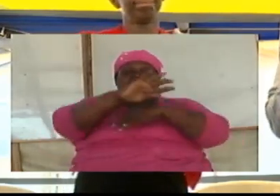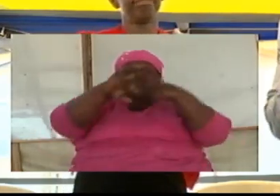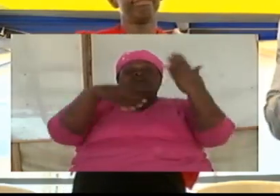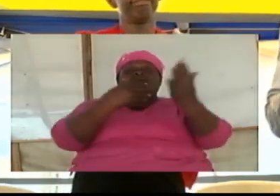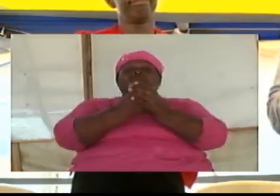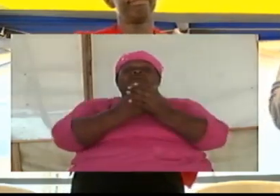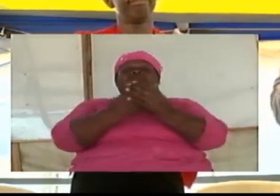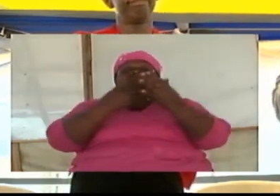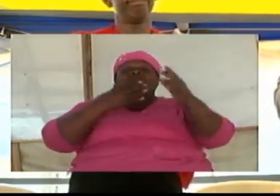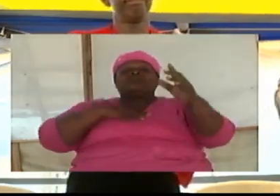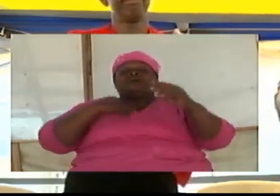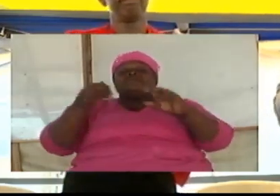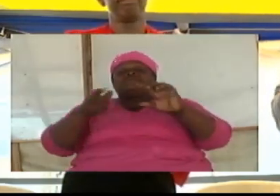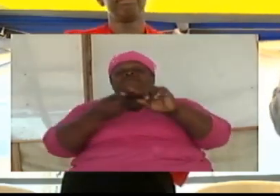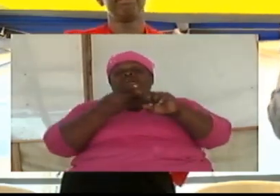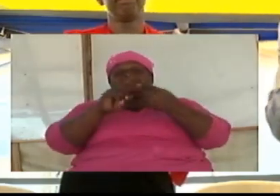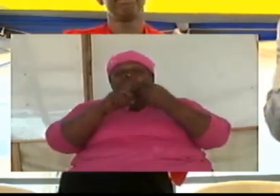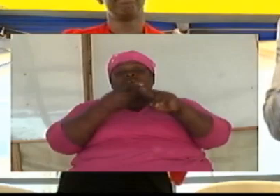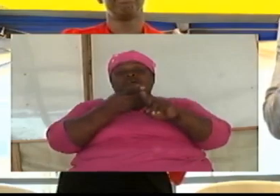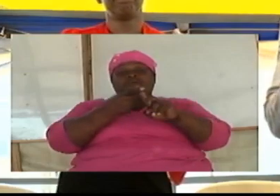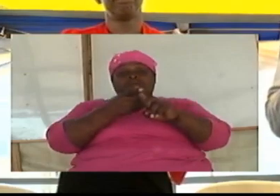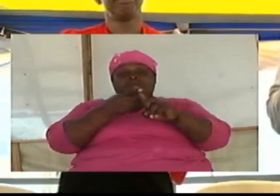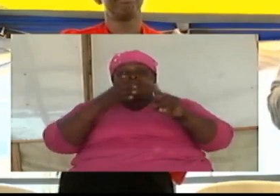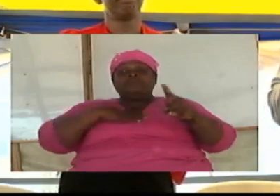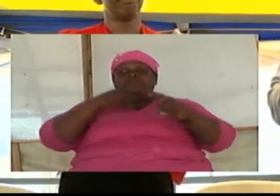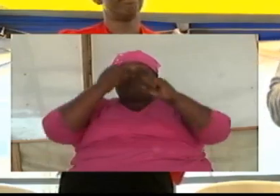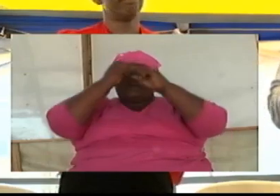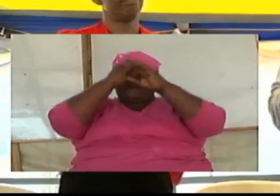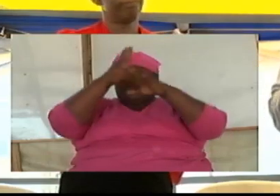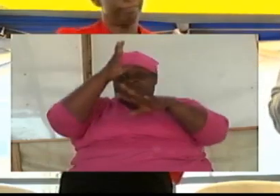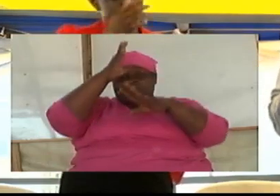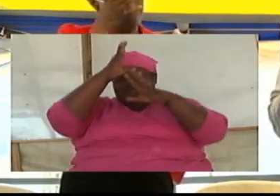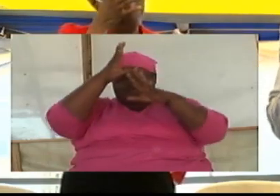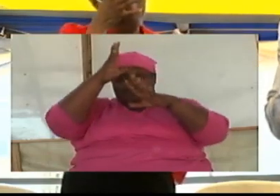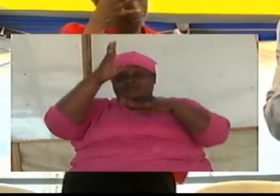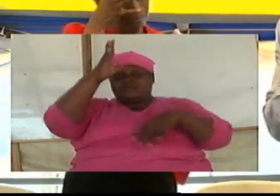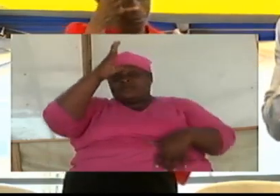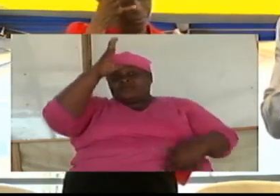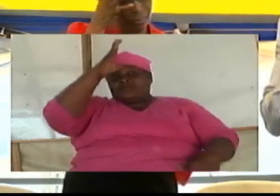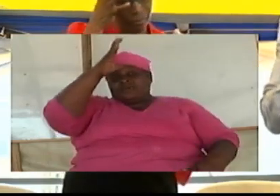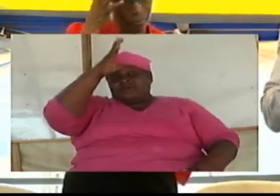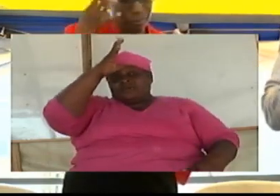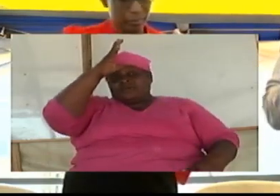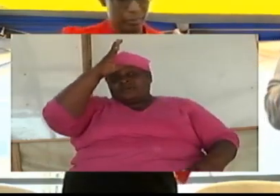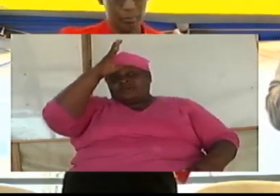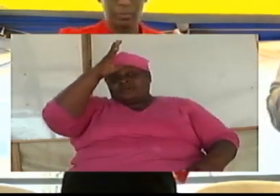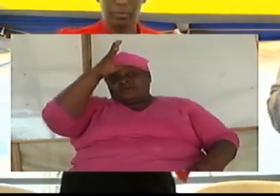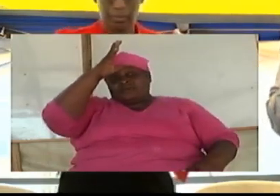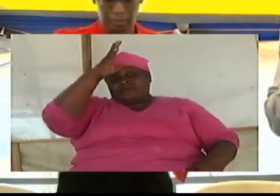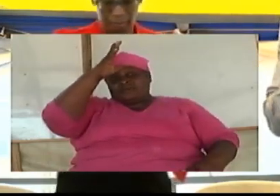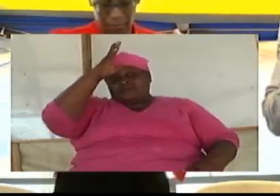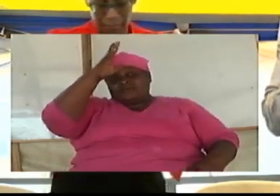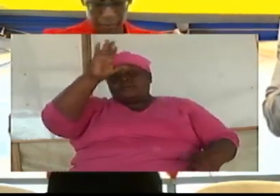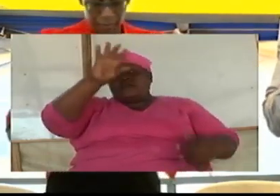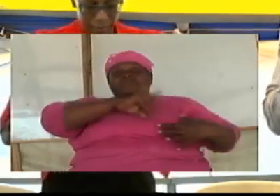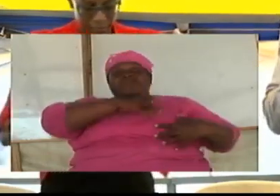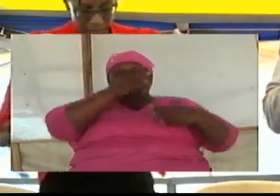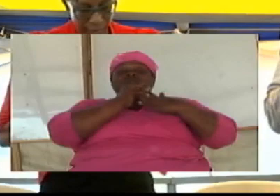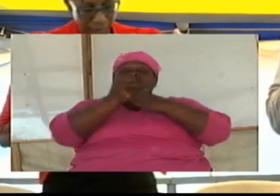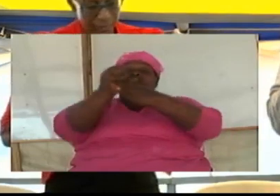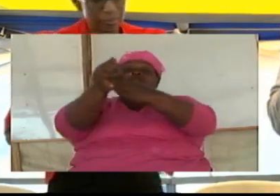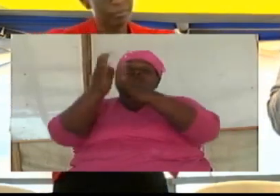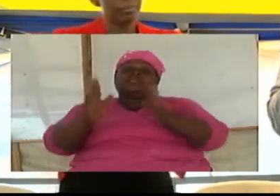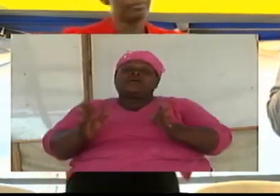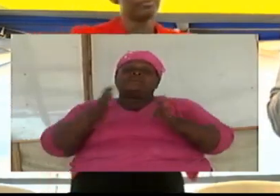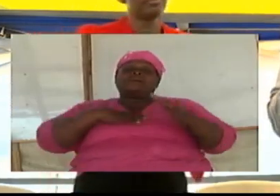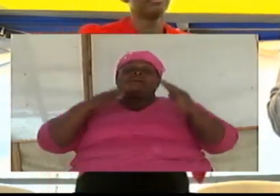my friends. Praise God. I greet my father and my spiritual leader too. He's my bishop.